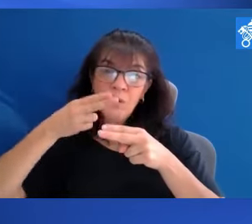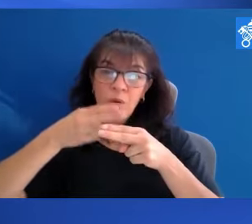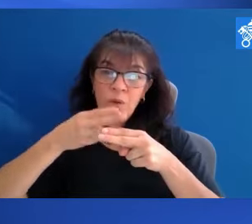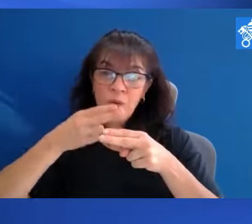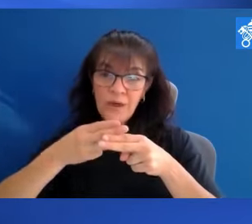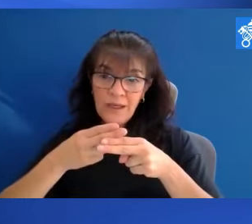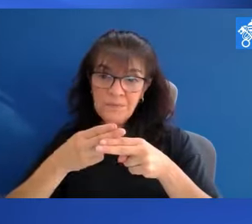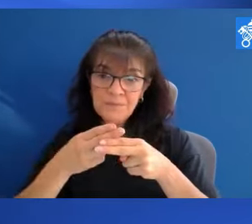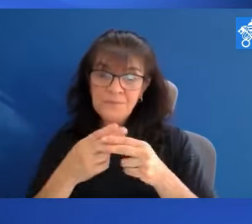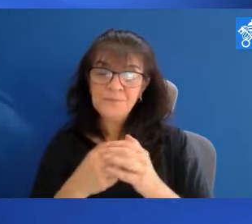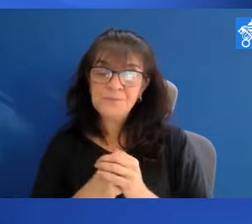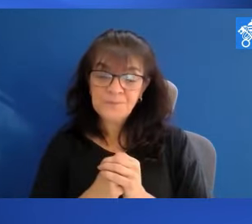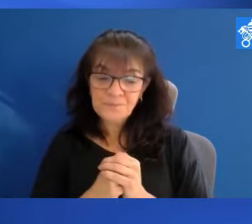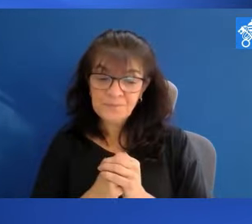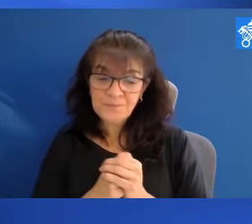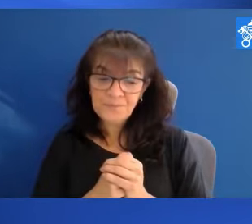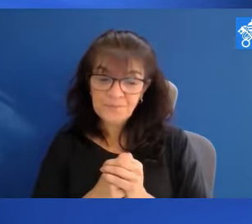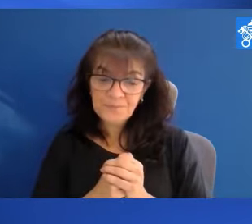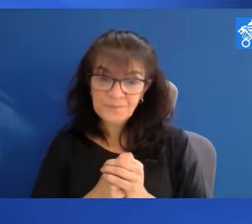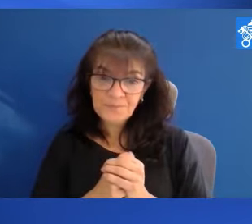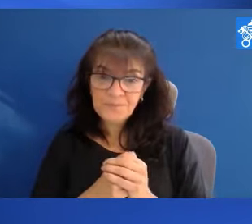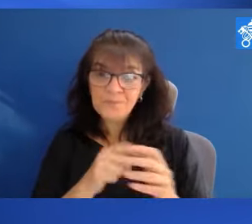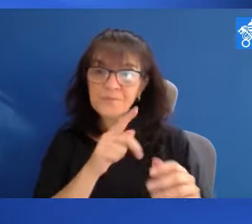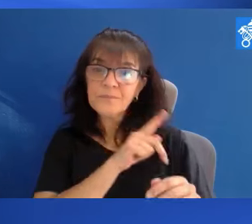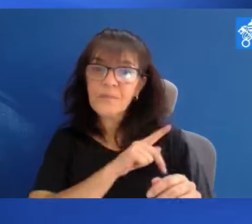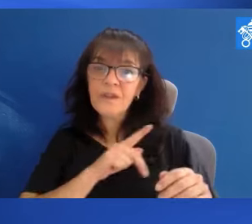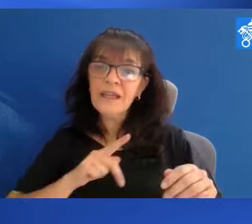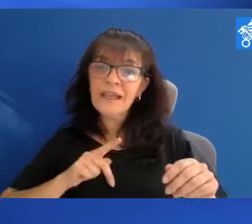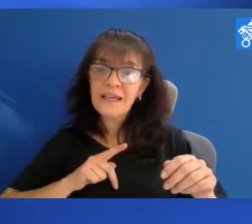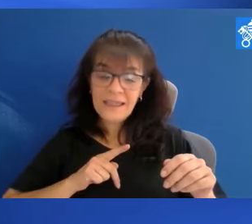sanctificetur nomen tuum,